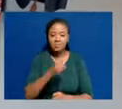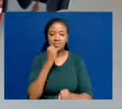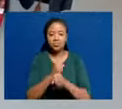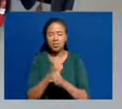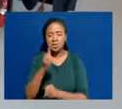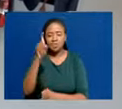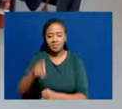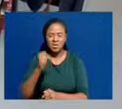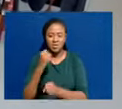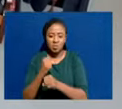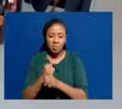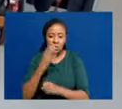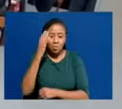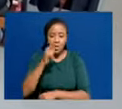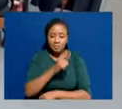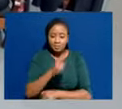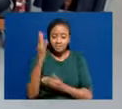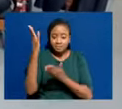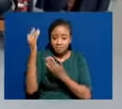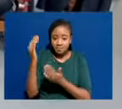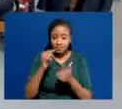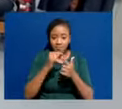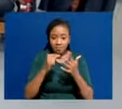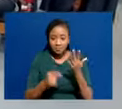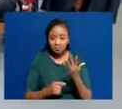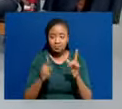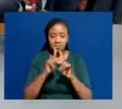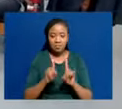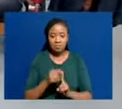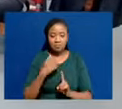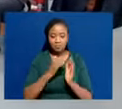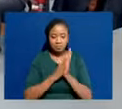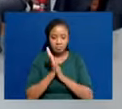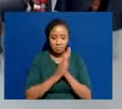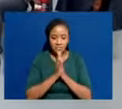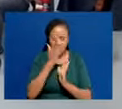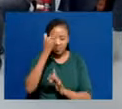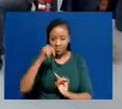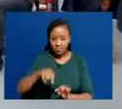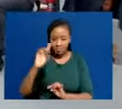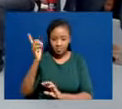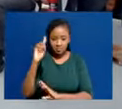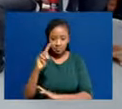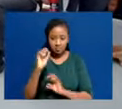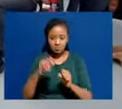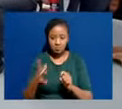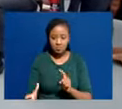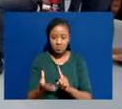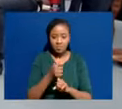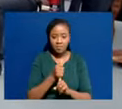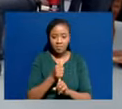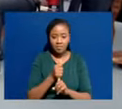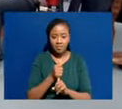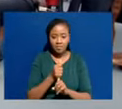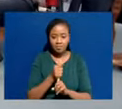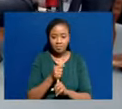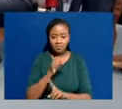there's a goodwill, there's expectation, and there's the potential. Nairobi, we can actually hit 50B, in terms of